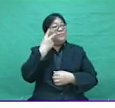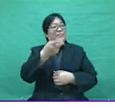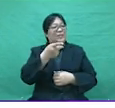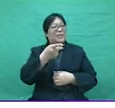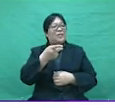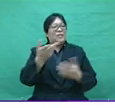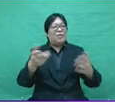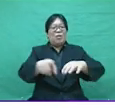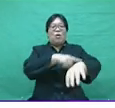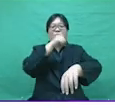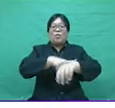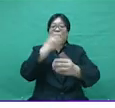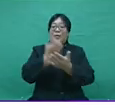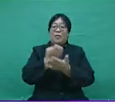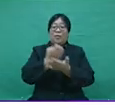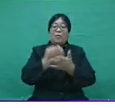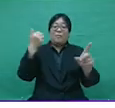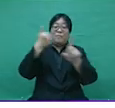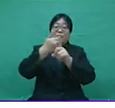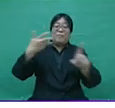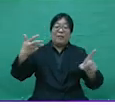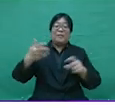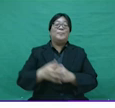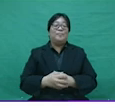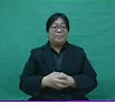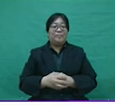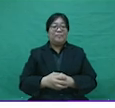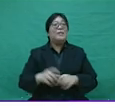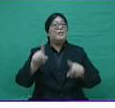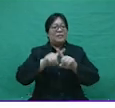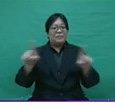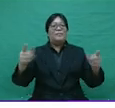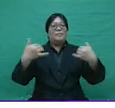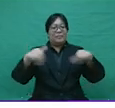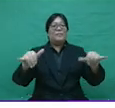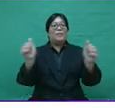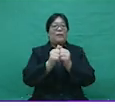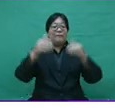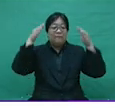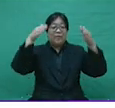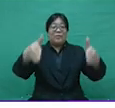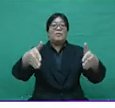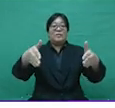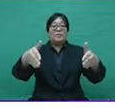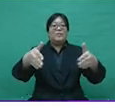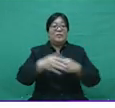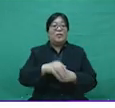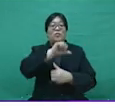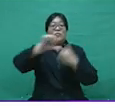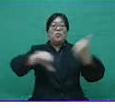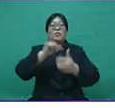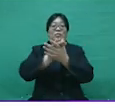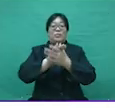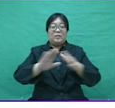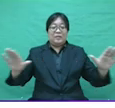to the longer term economic impact in that way, but still with the focus on